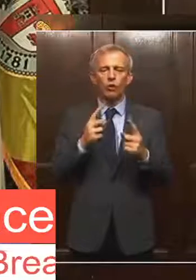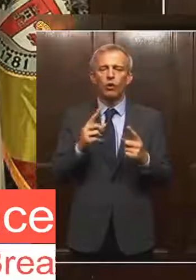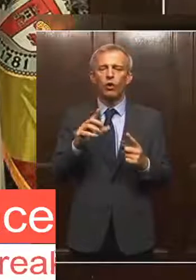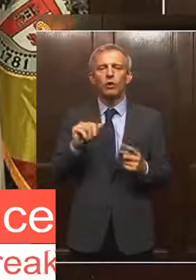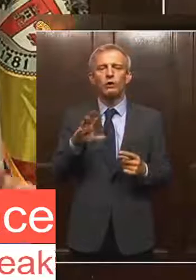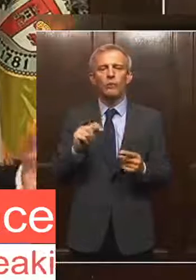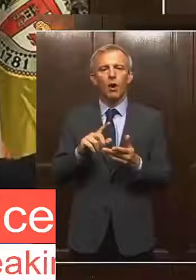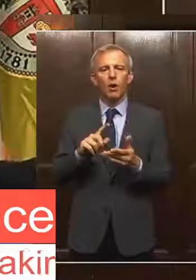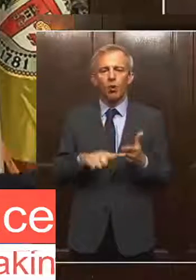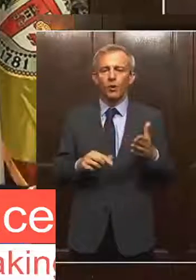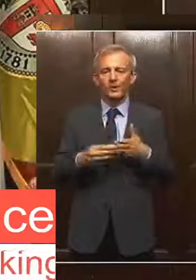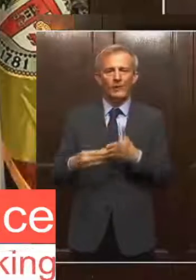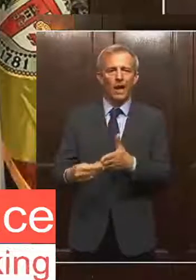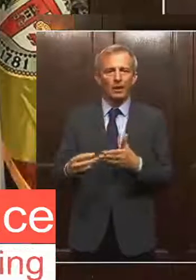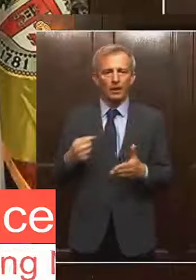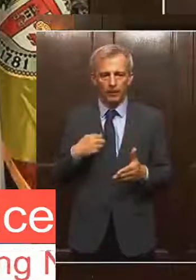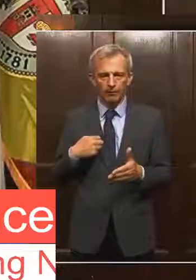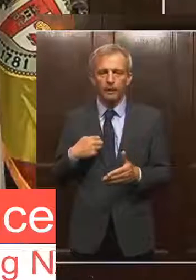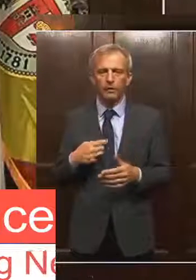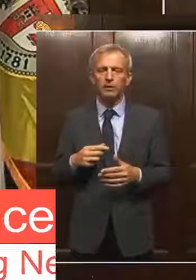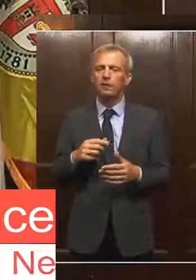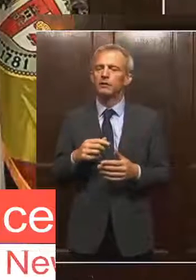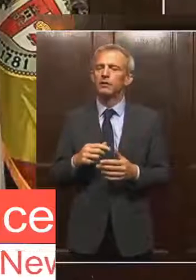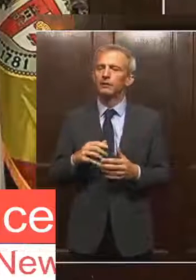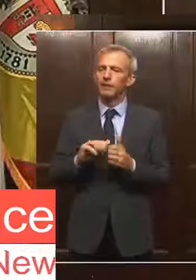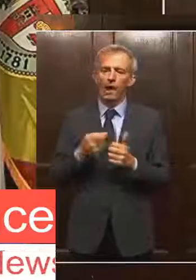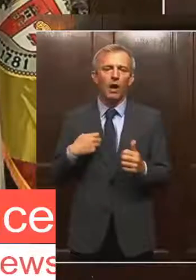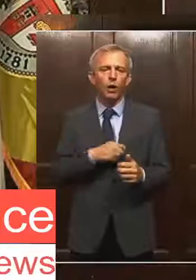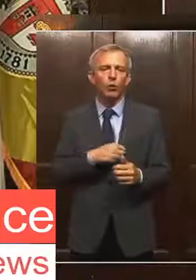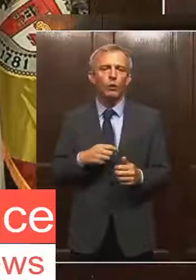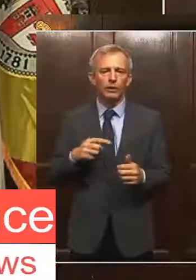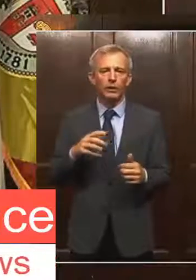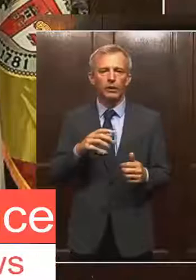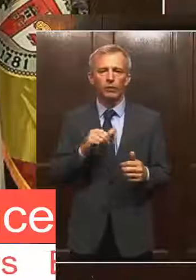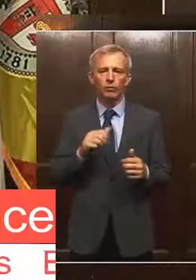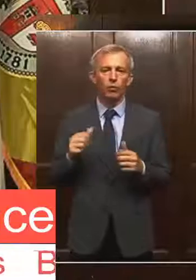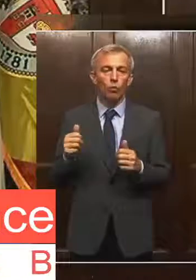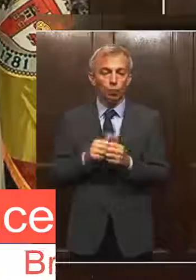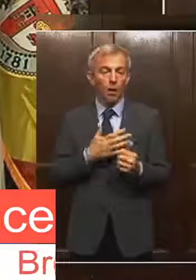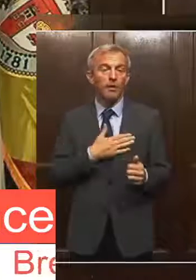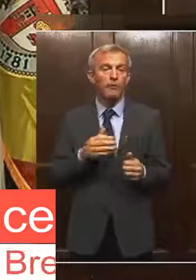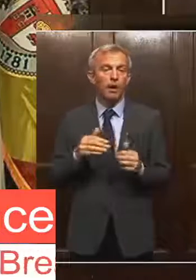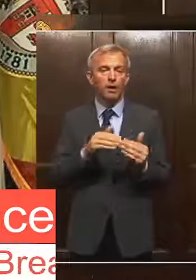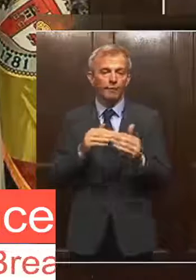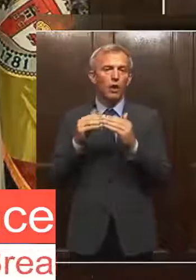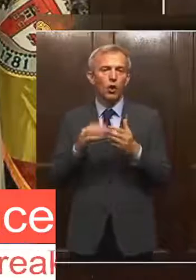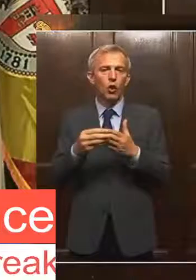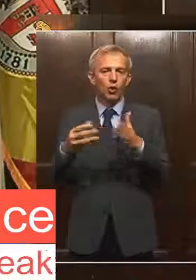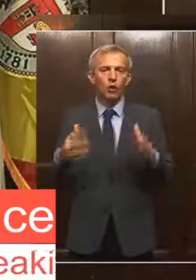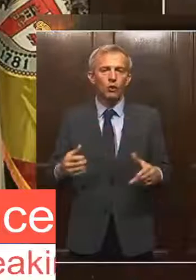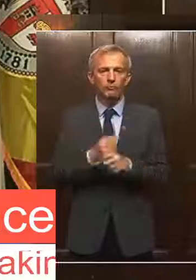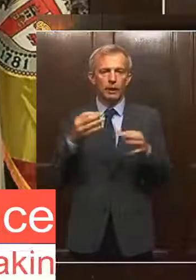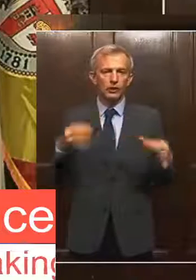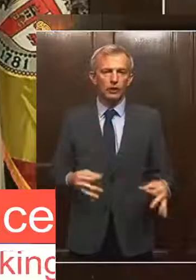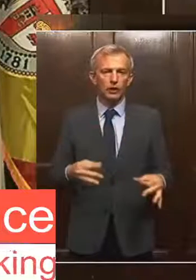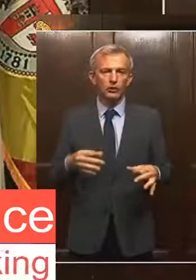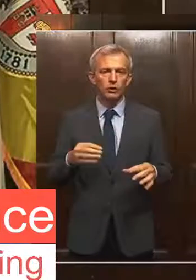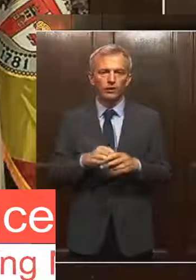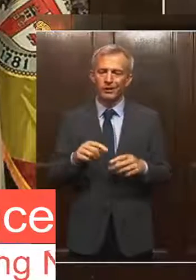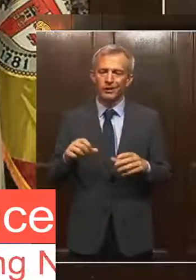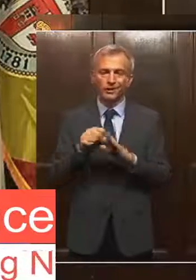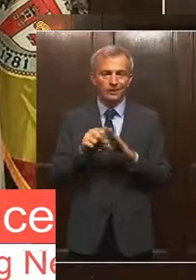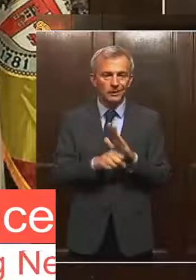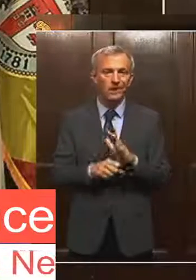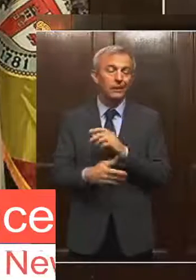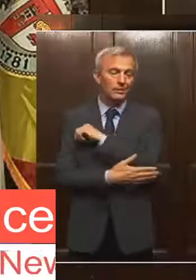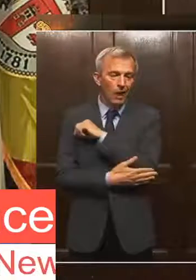days ahead with my fellow leaders across this county, state, and country. But first, let me begin, as I always do, with the